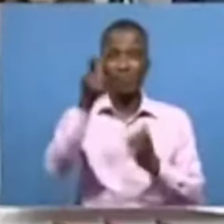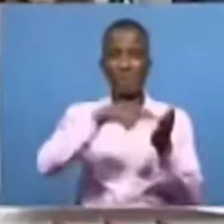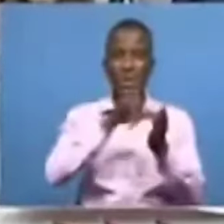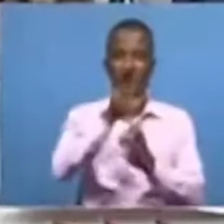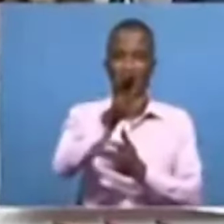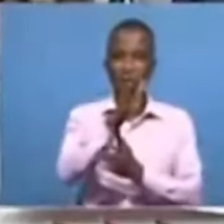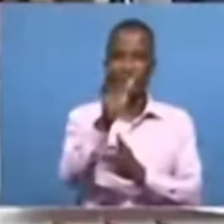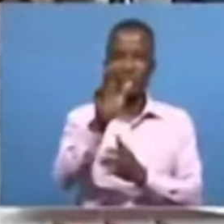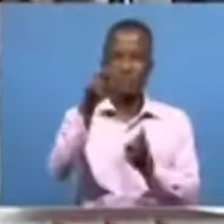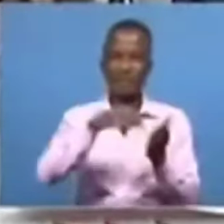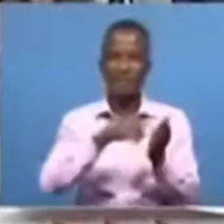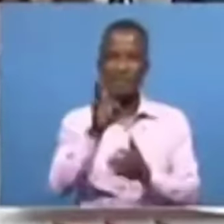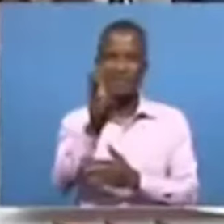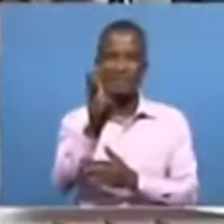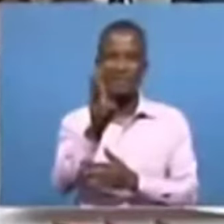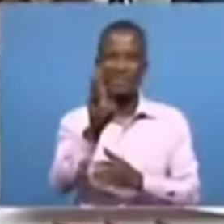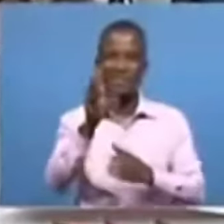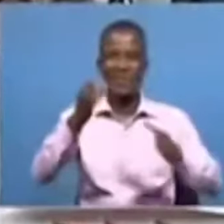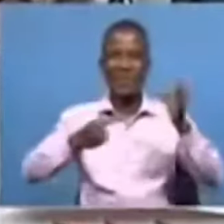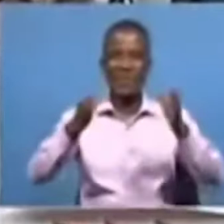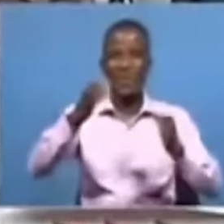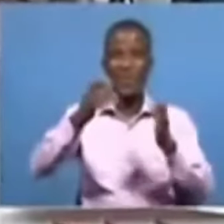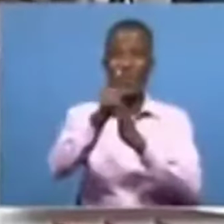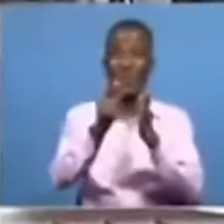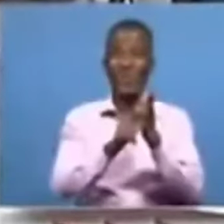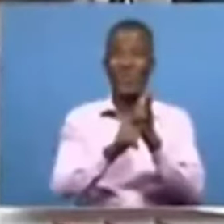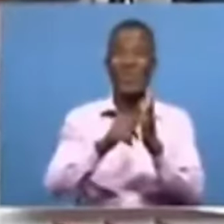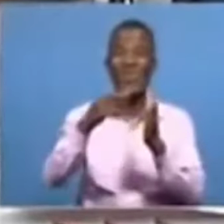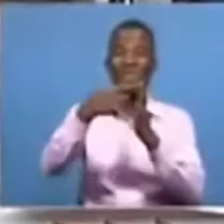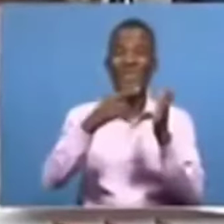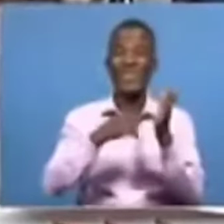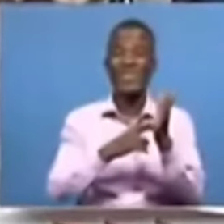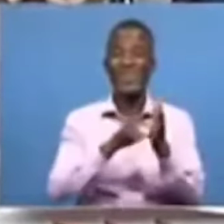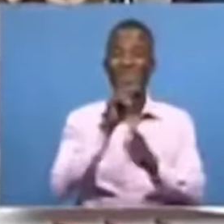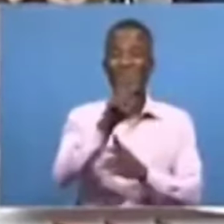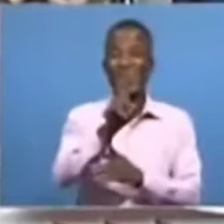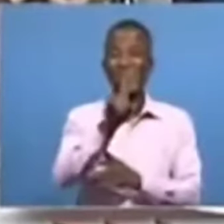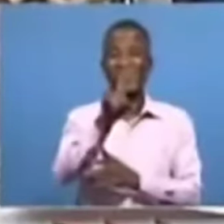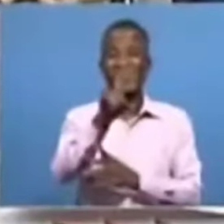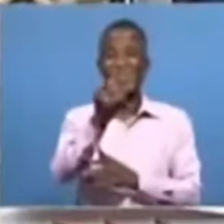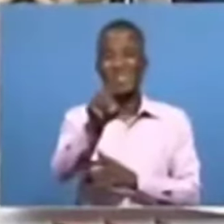2005-2006 Supreme Court Law Reports, page 121.